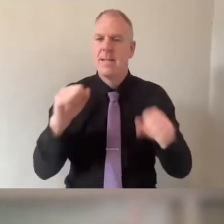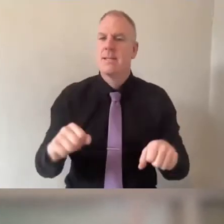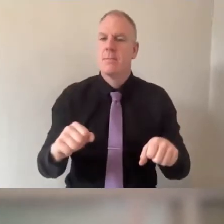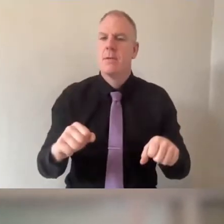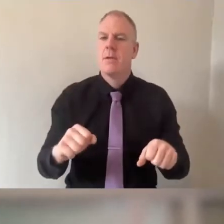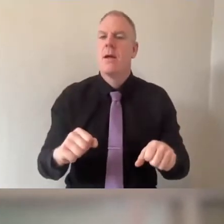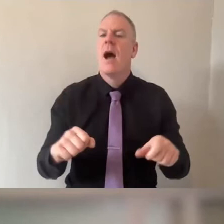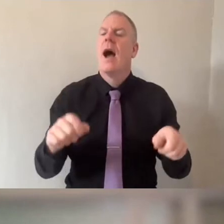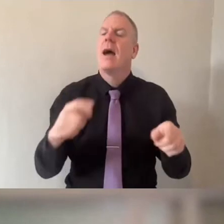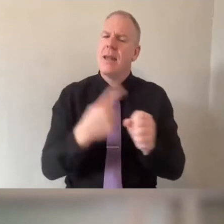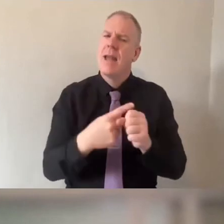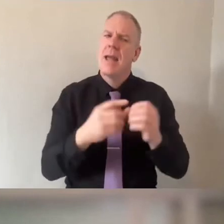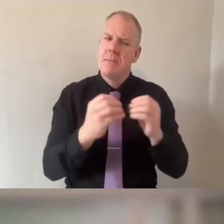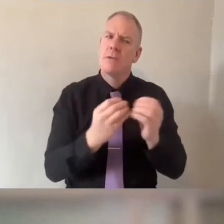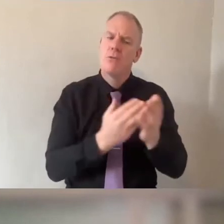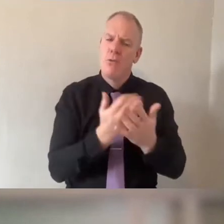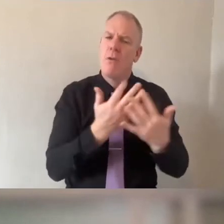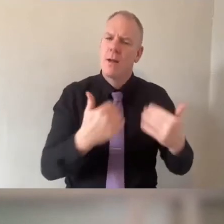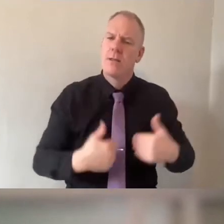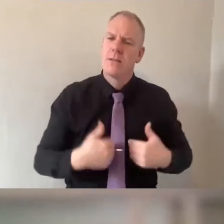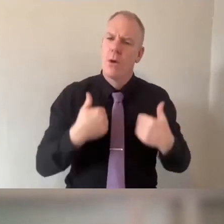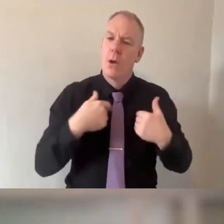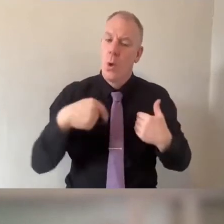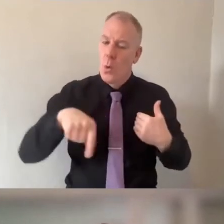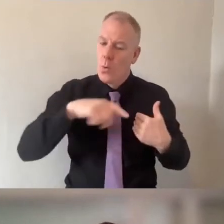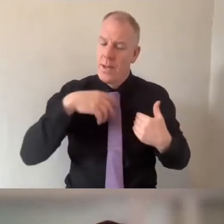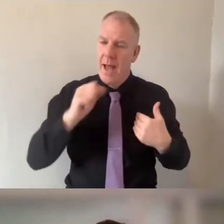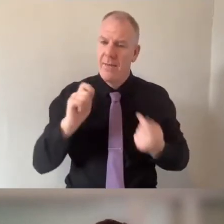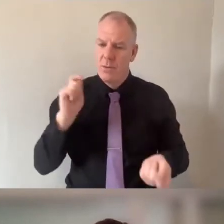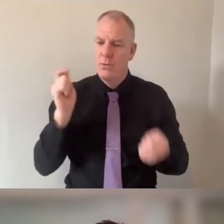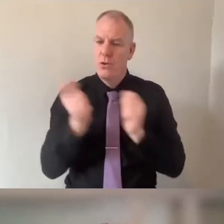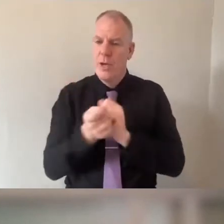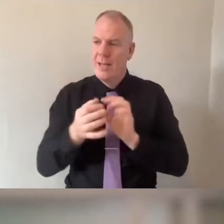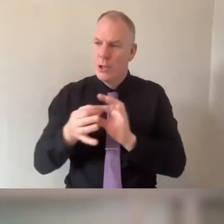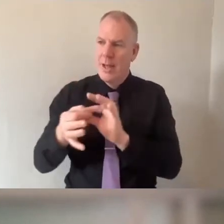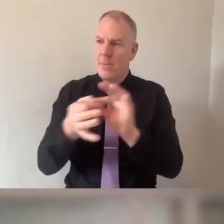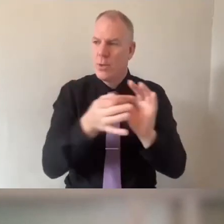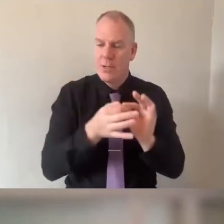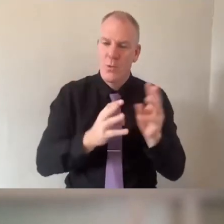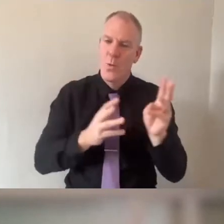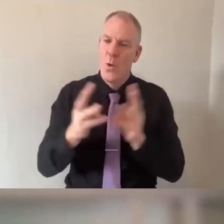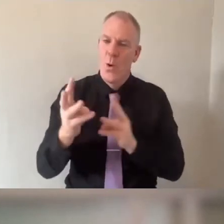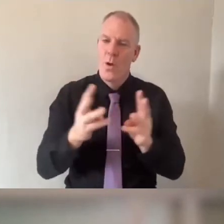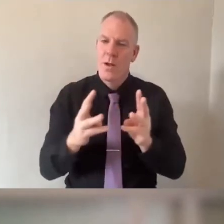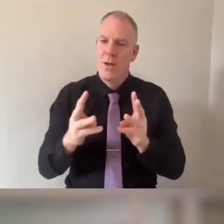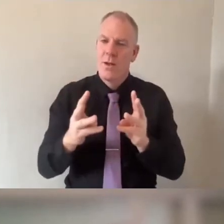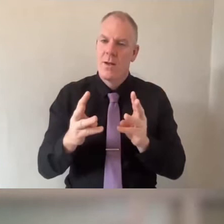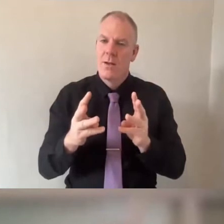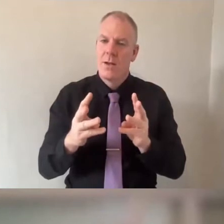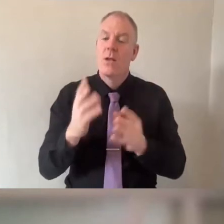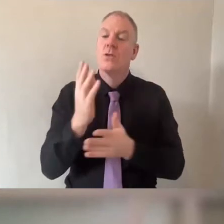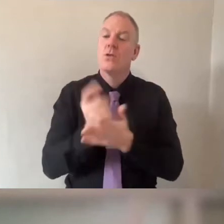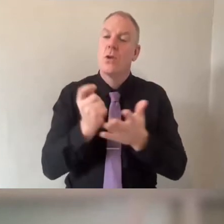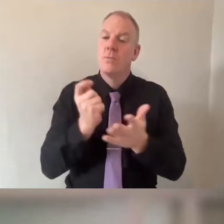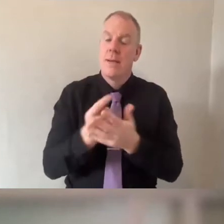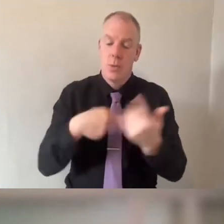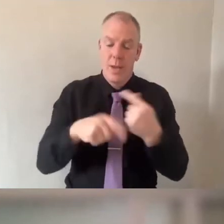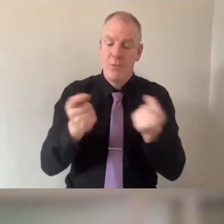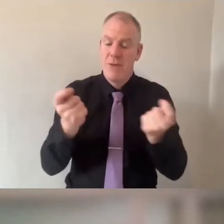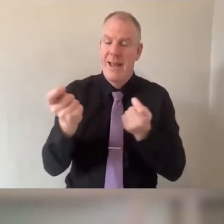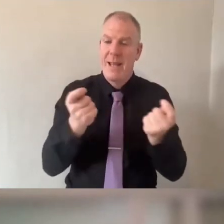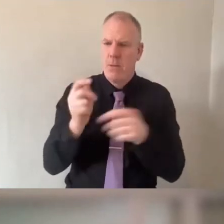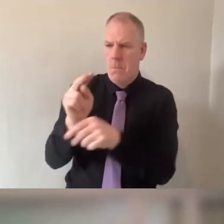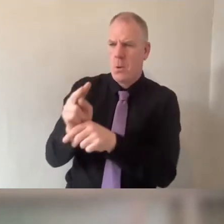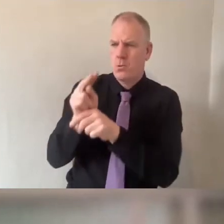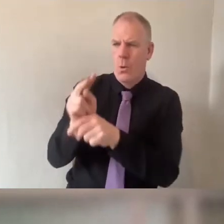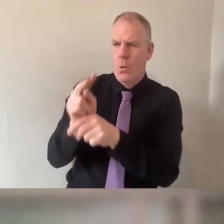many of the things said this morning, we had to make a step change in collaboration. I think it's fair to say sometimes as regulators, it's very easy